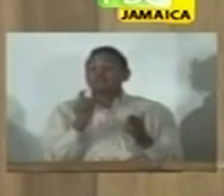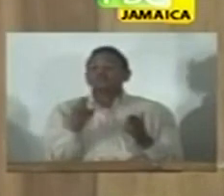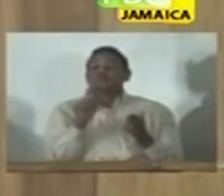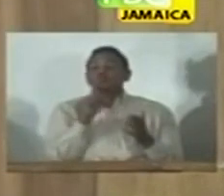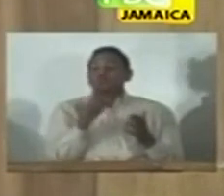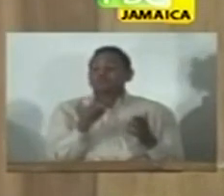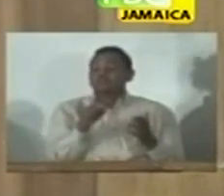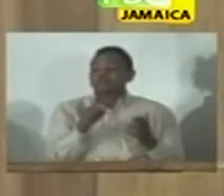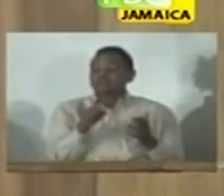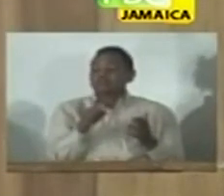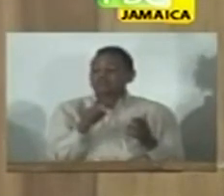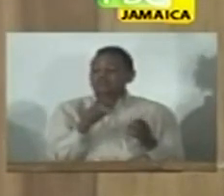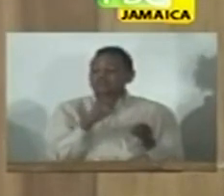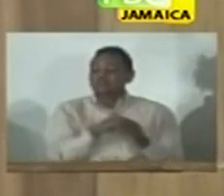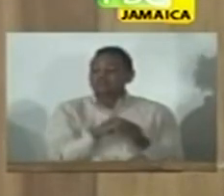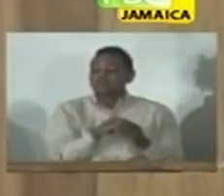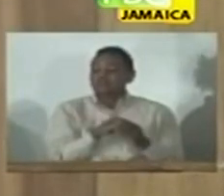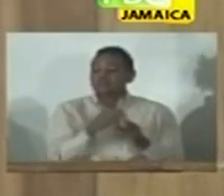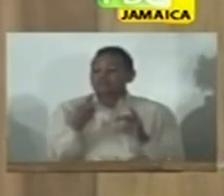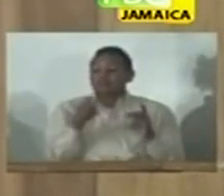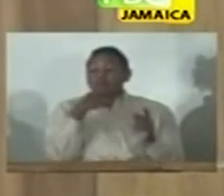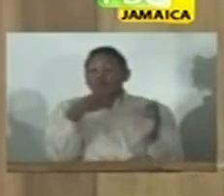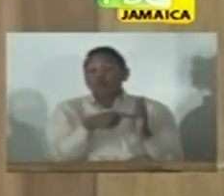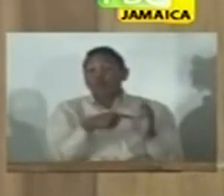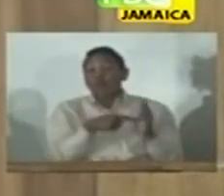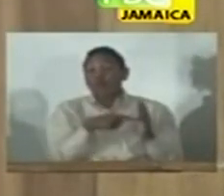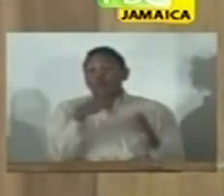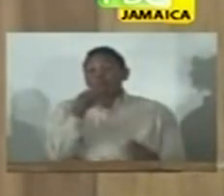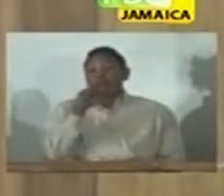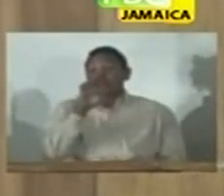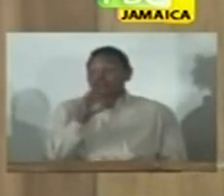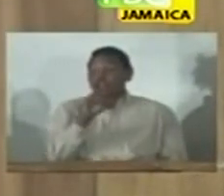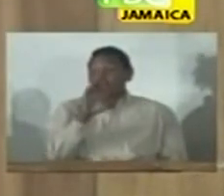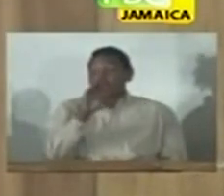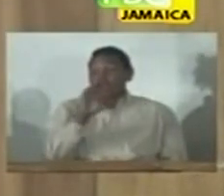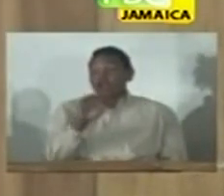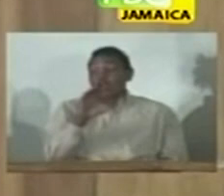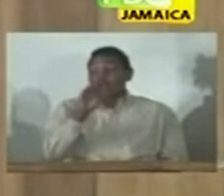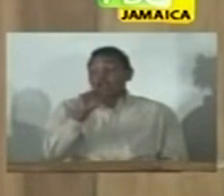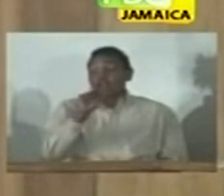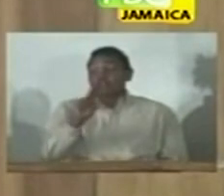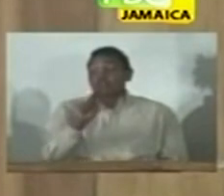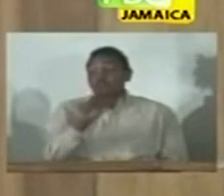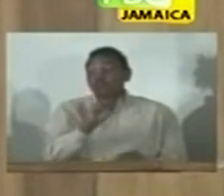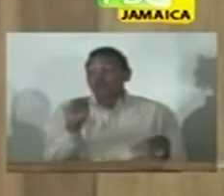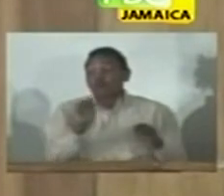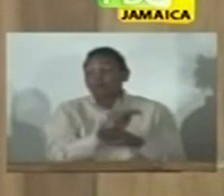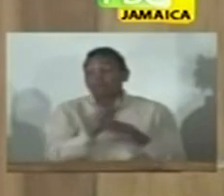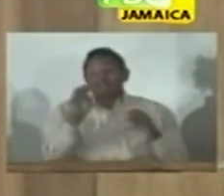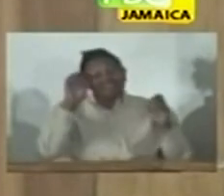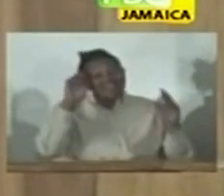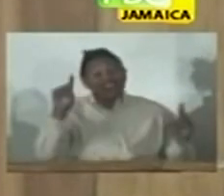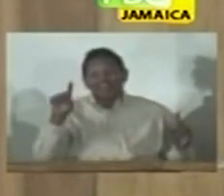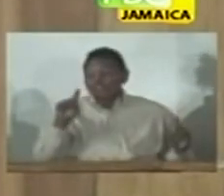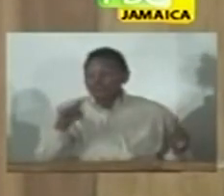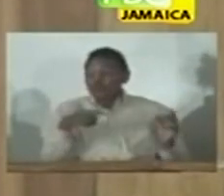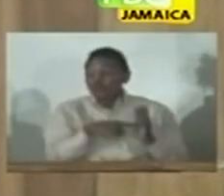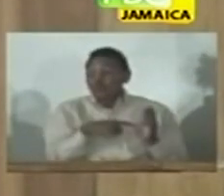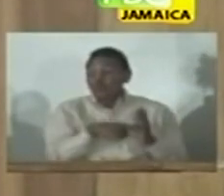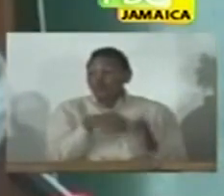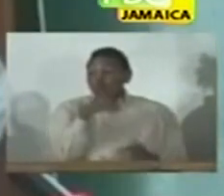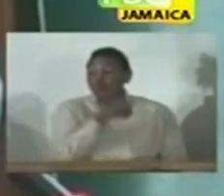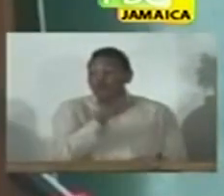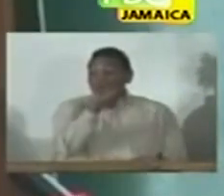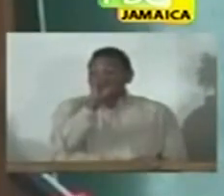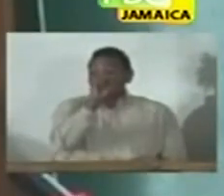party that owes Petrocarib, and that party is CMU. No MAID, no Ministry of Education. It is the CMU. So